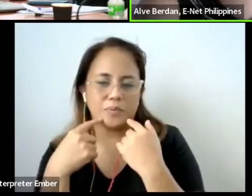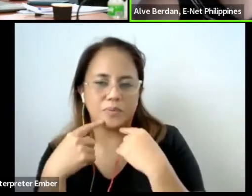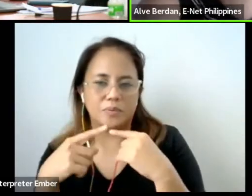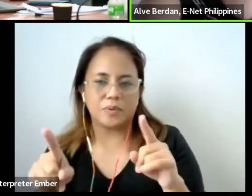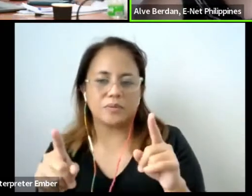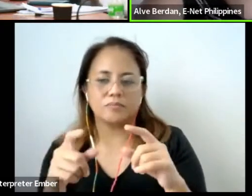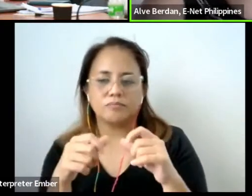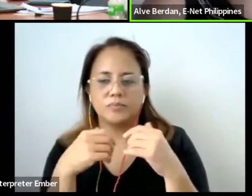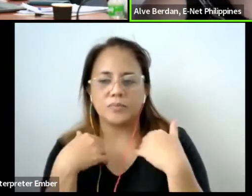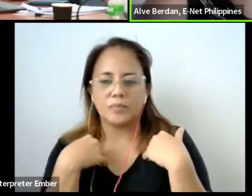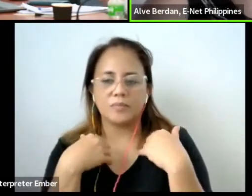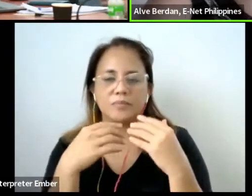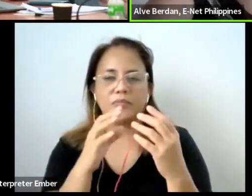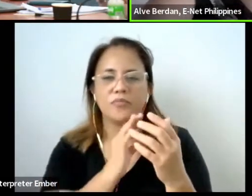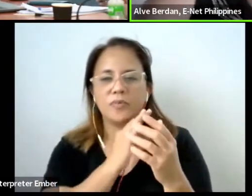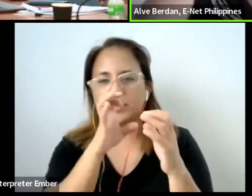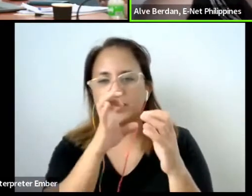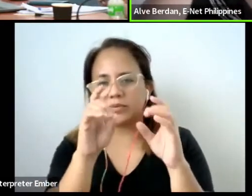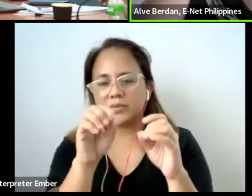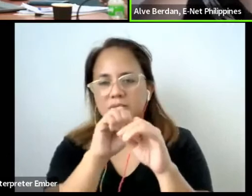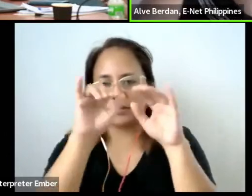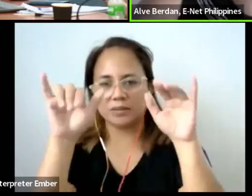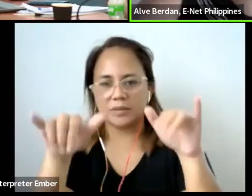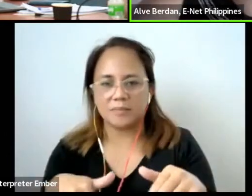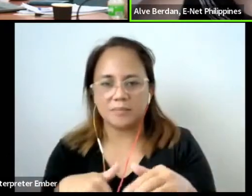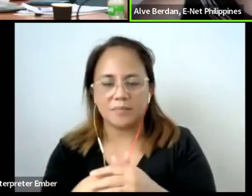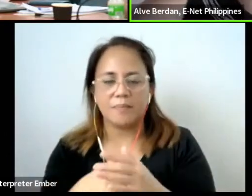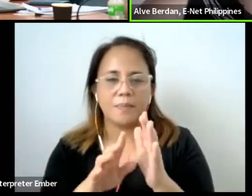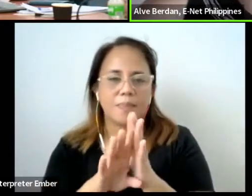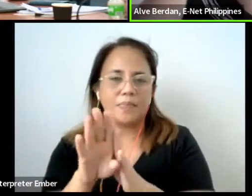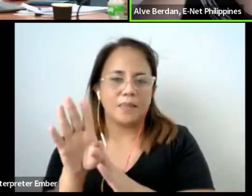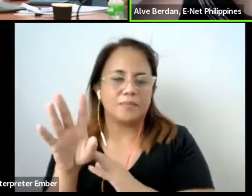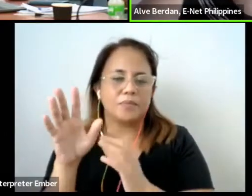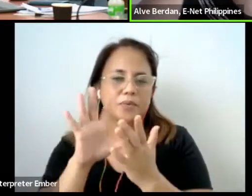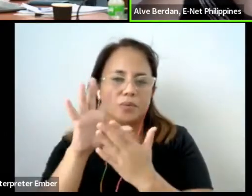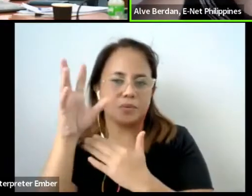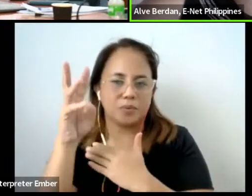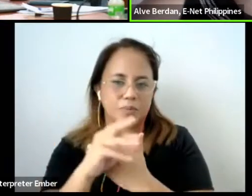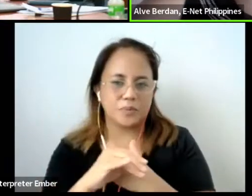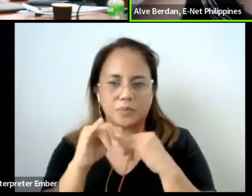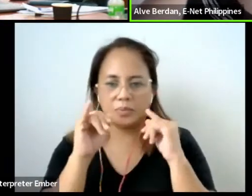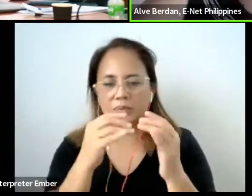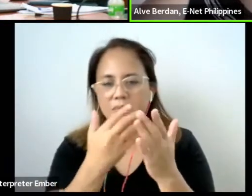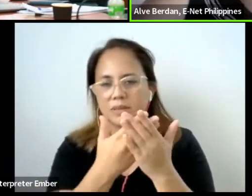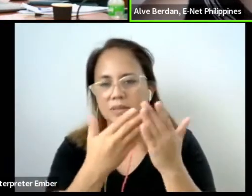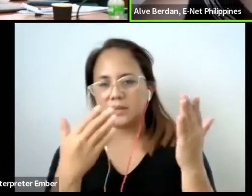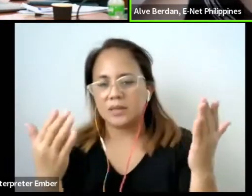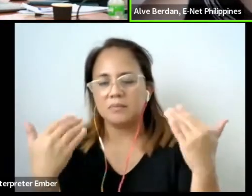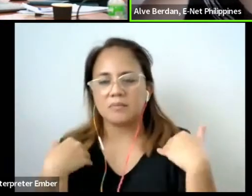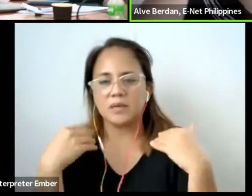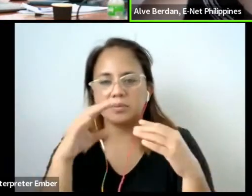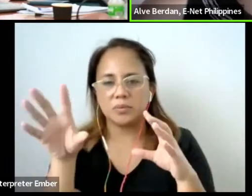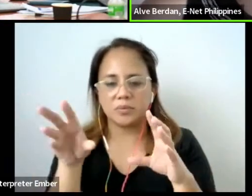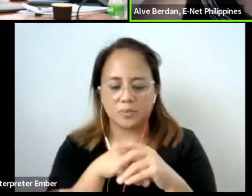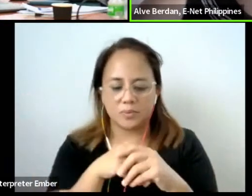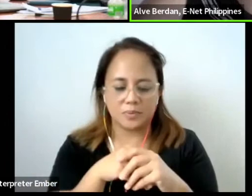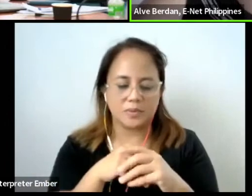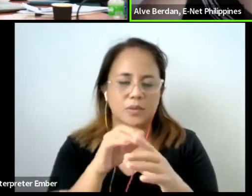and sustained within the formal education system. Development of curriculum and instructional materials must involve local